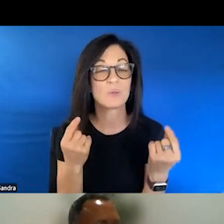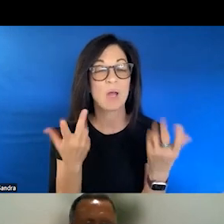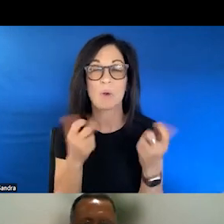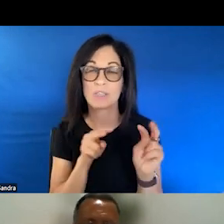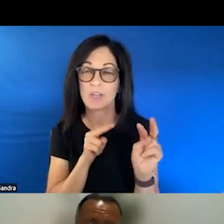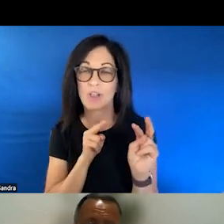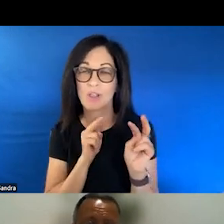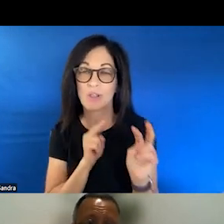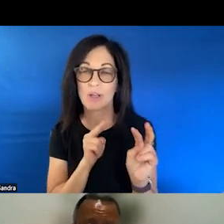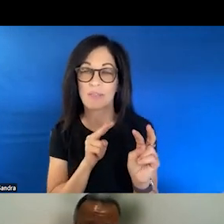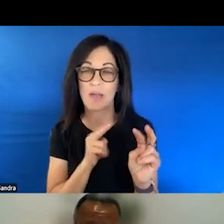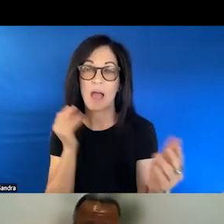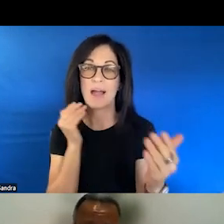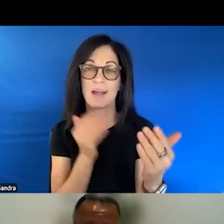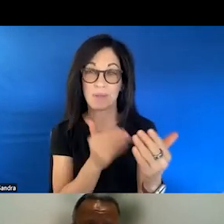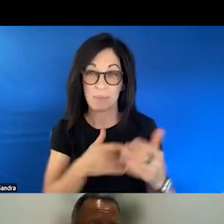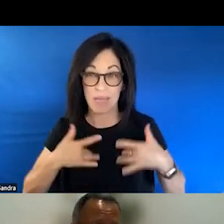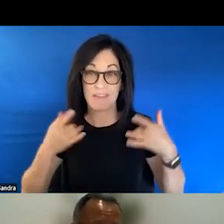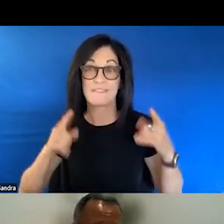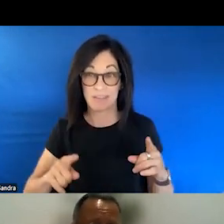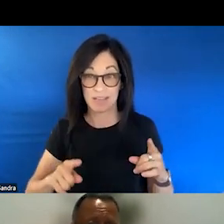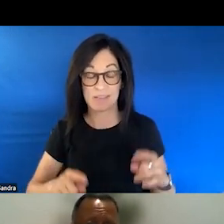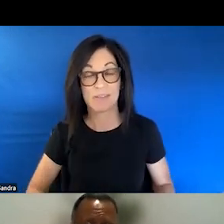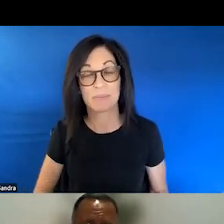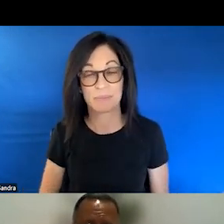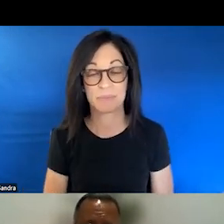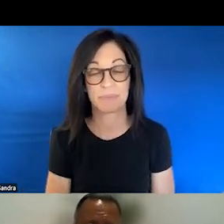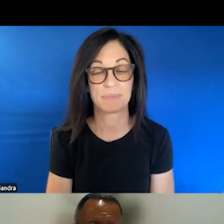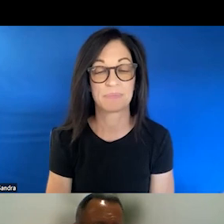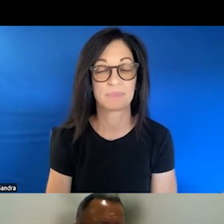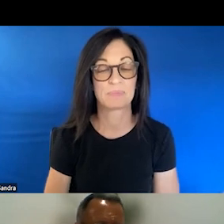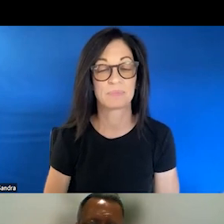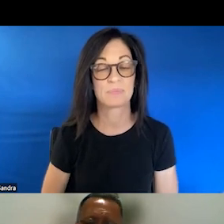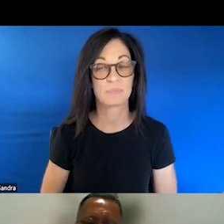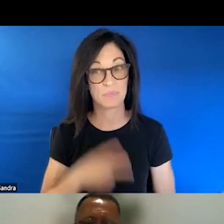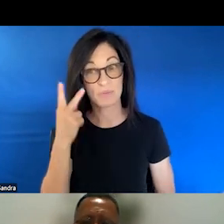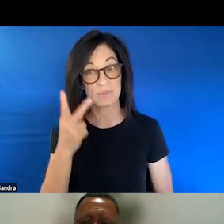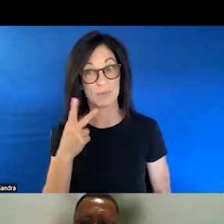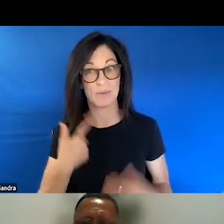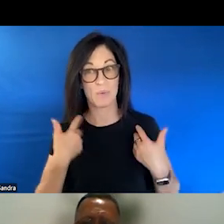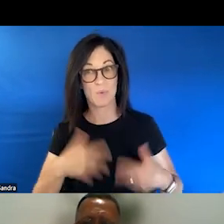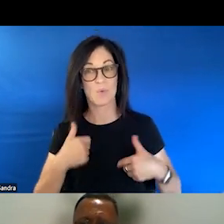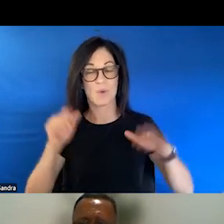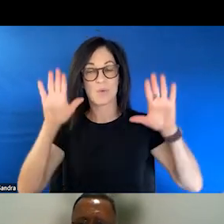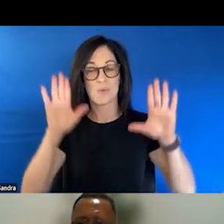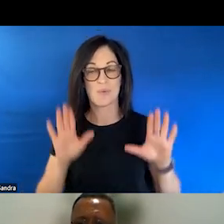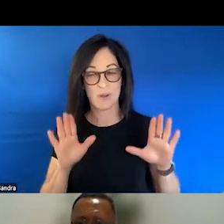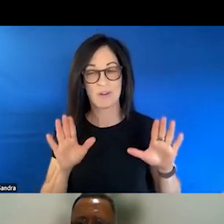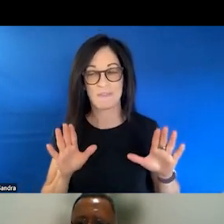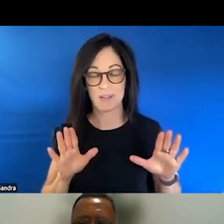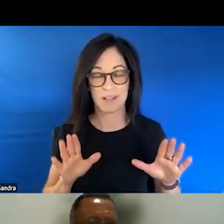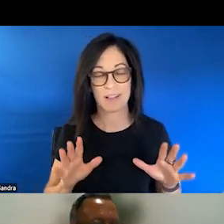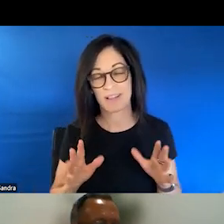at the upcoming events, because as you've seen, we've had a very star-studded, if you would, element